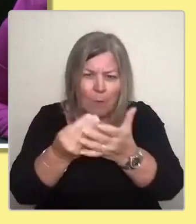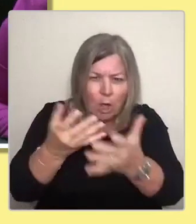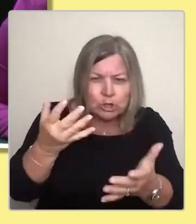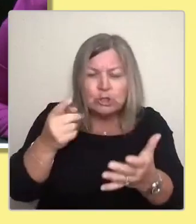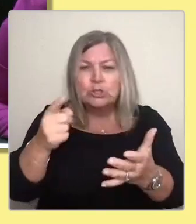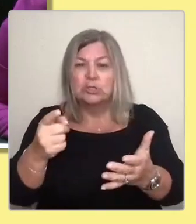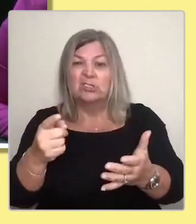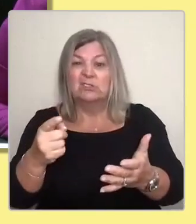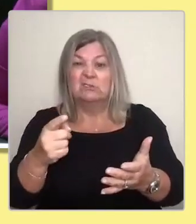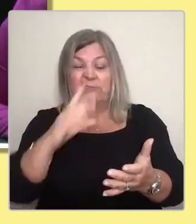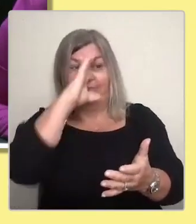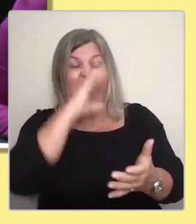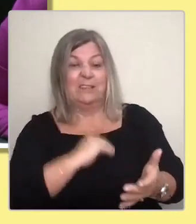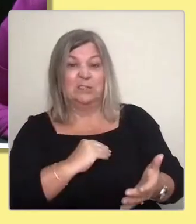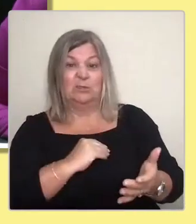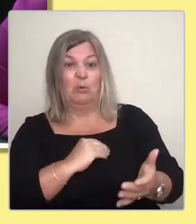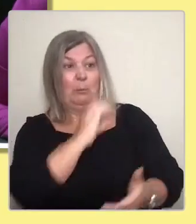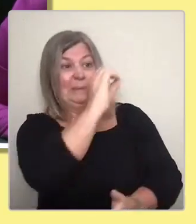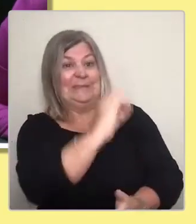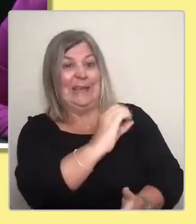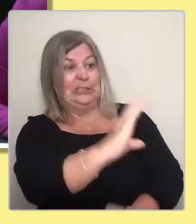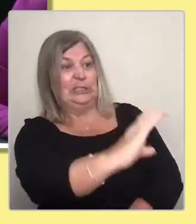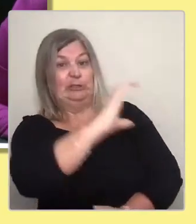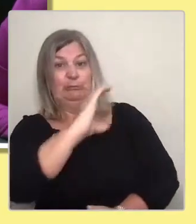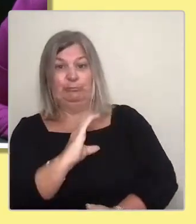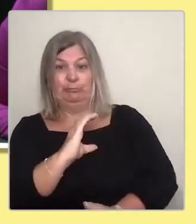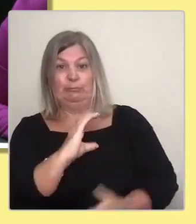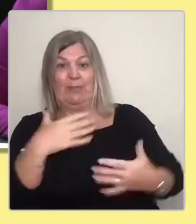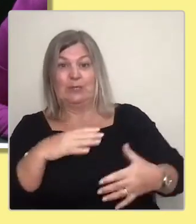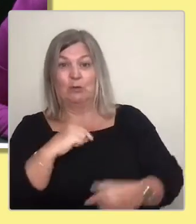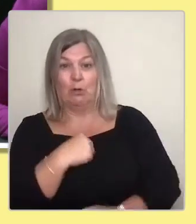is. It tells us what the union dividend is. And what we've got to do